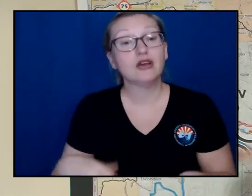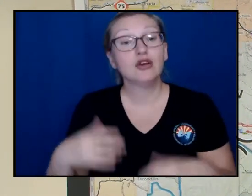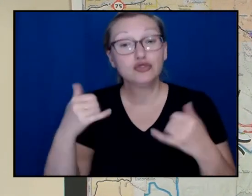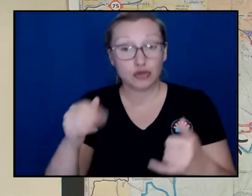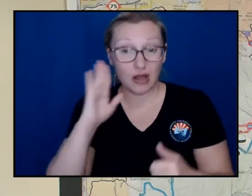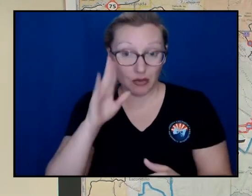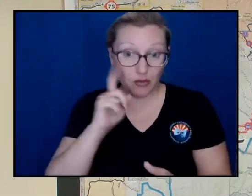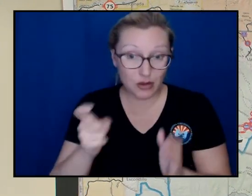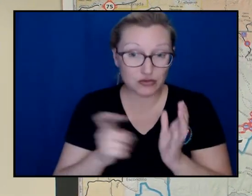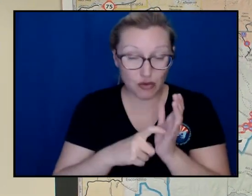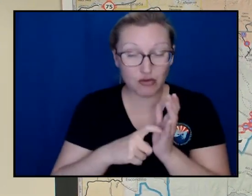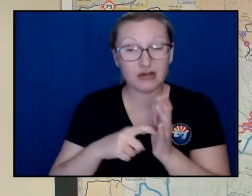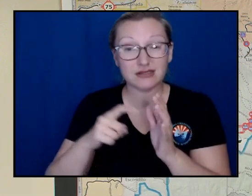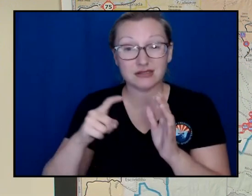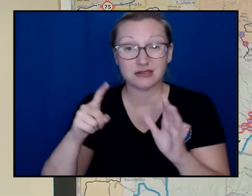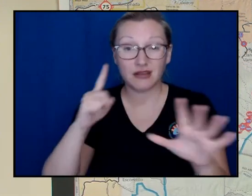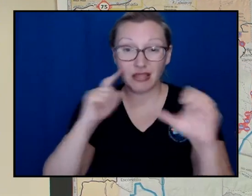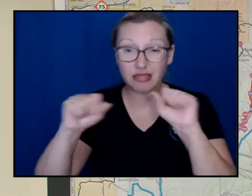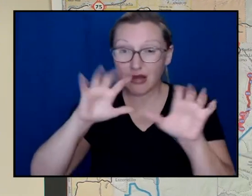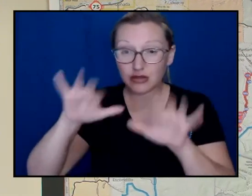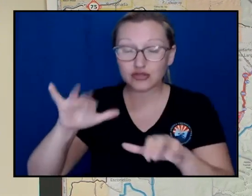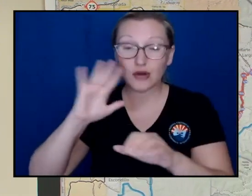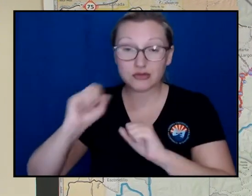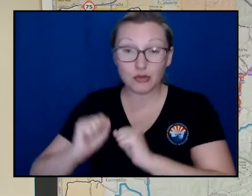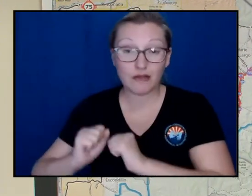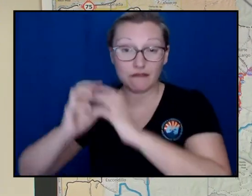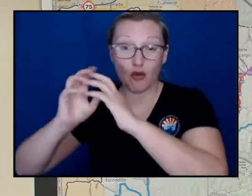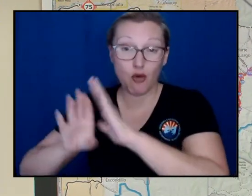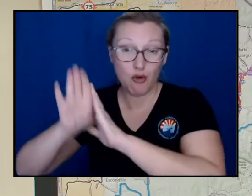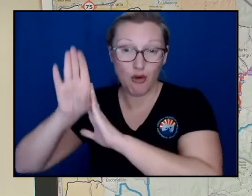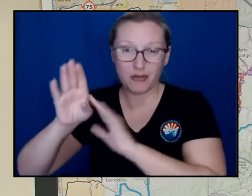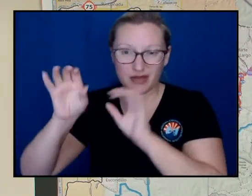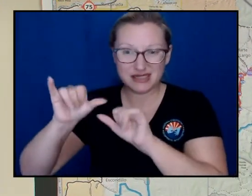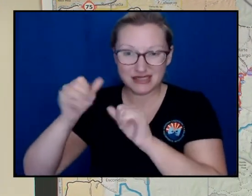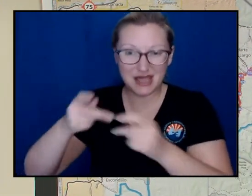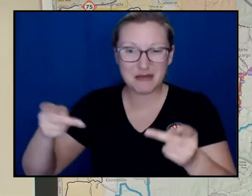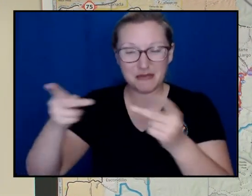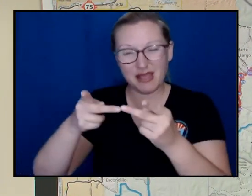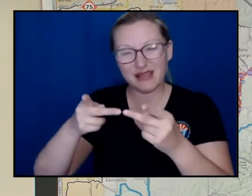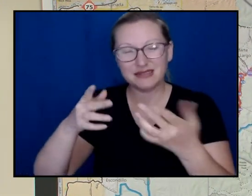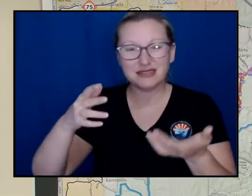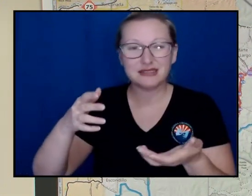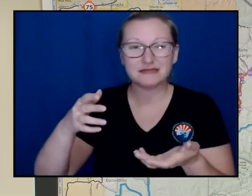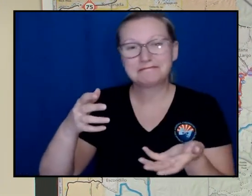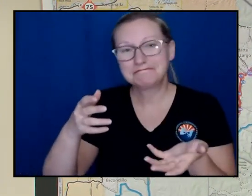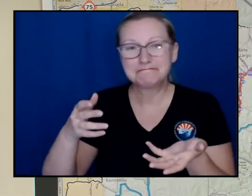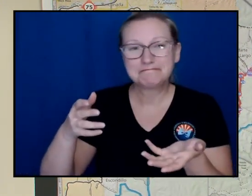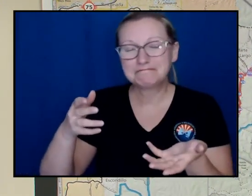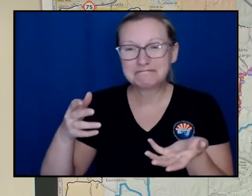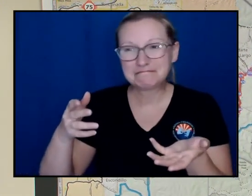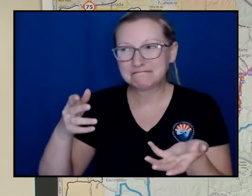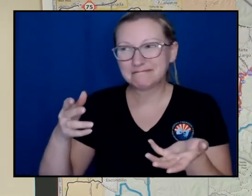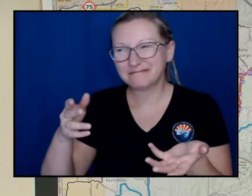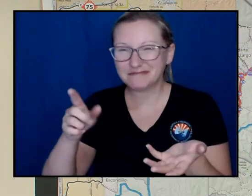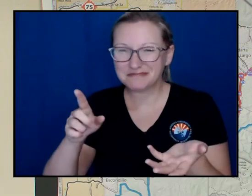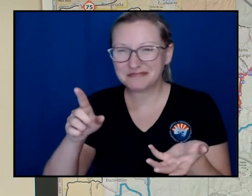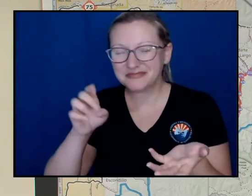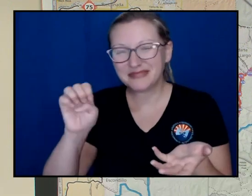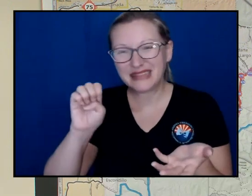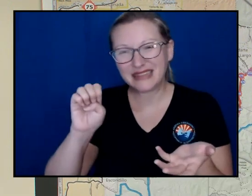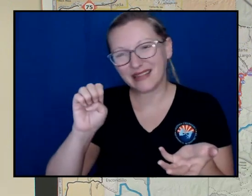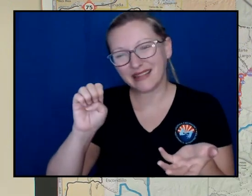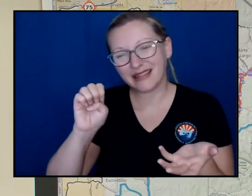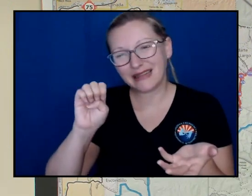in generally the same place, but also perhaps out here. It's also localized and